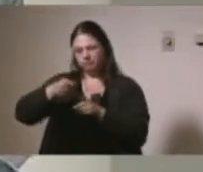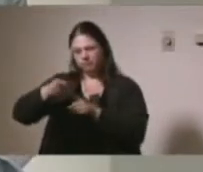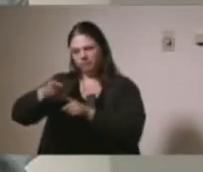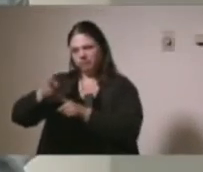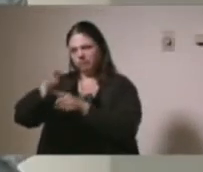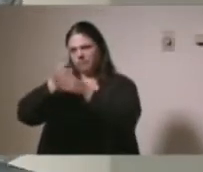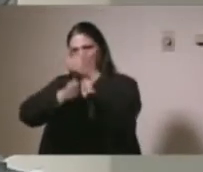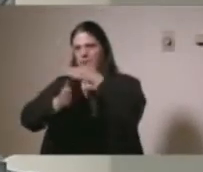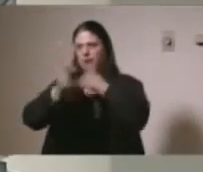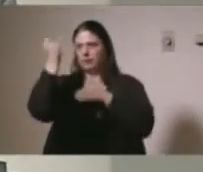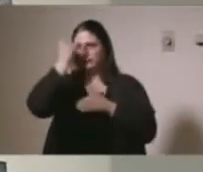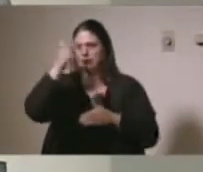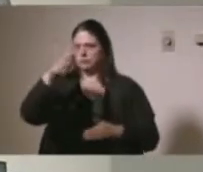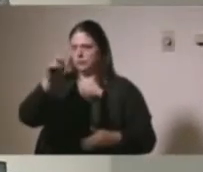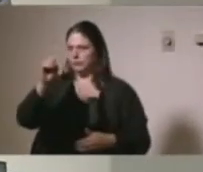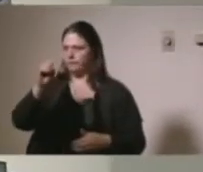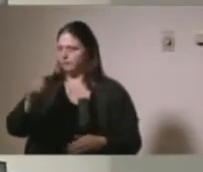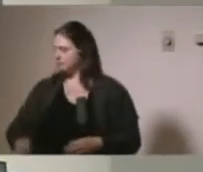this Italian Post Group.